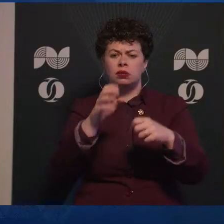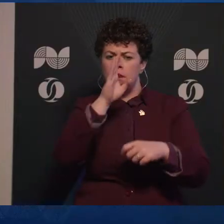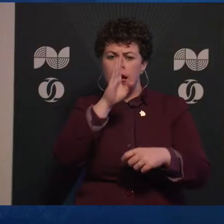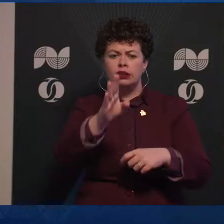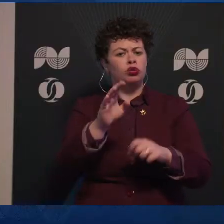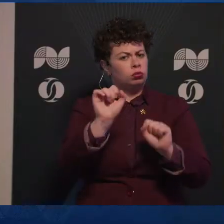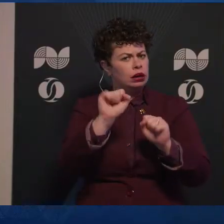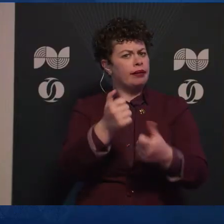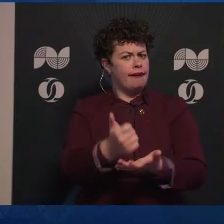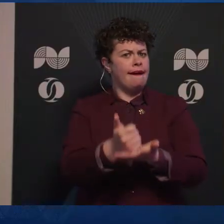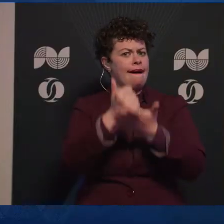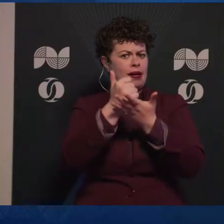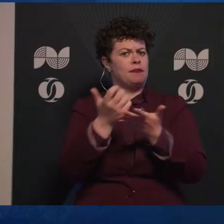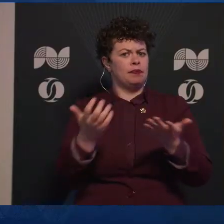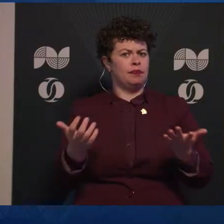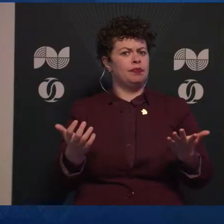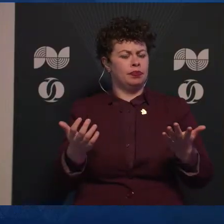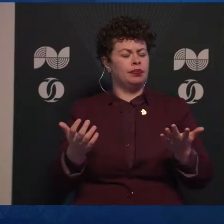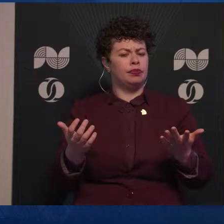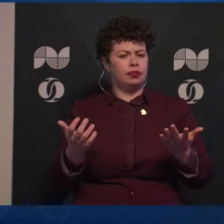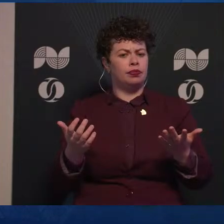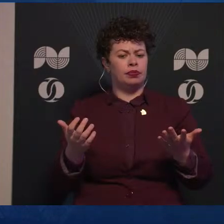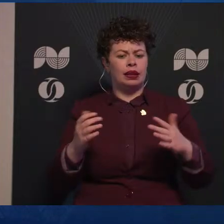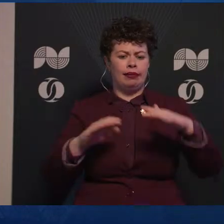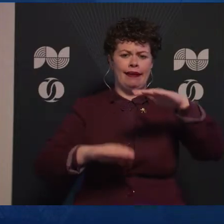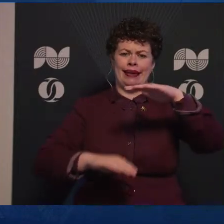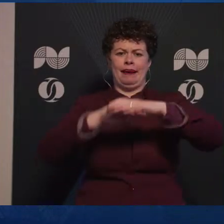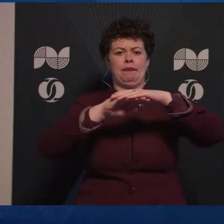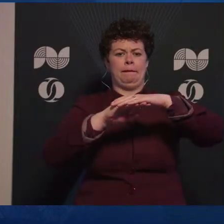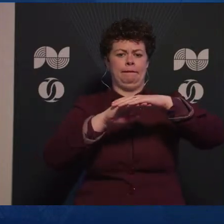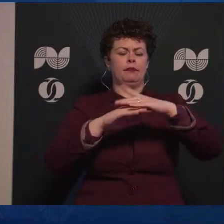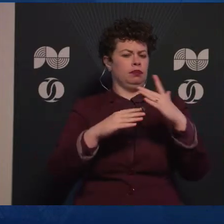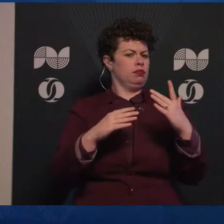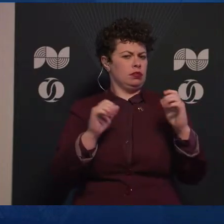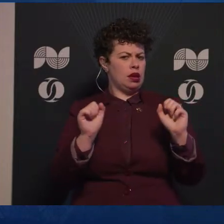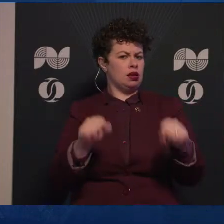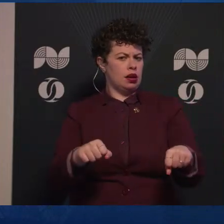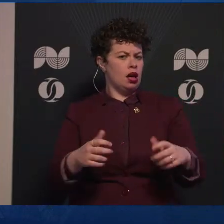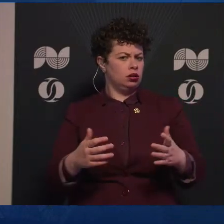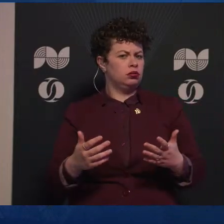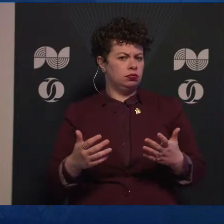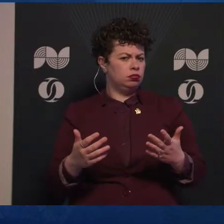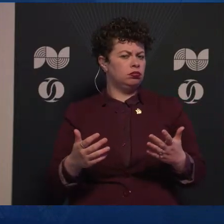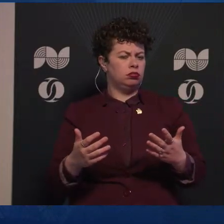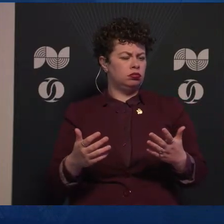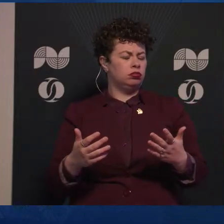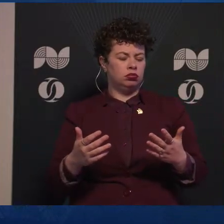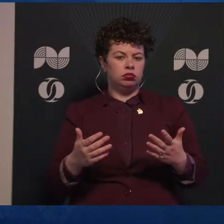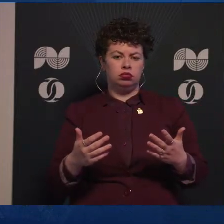the tough of the industrial sector against